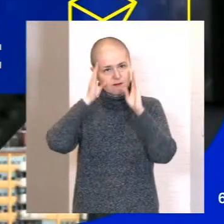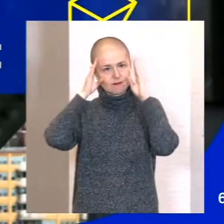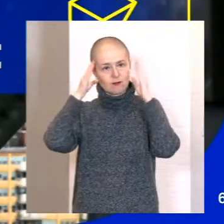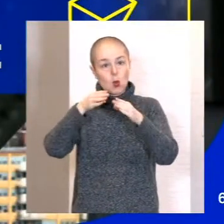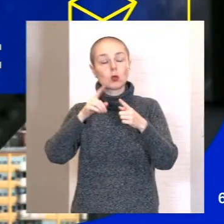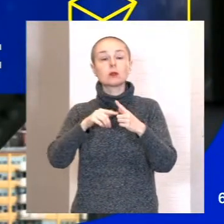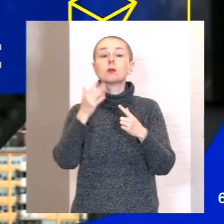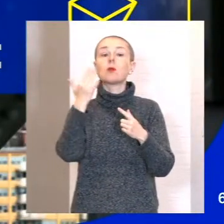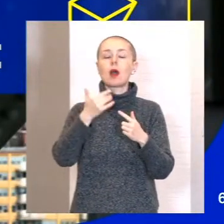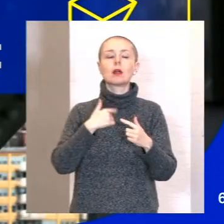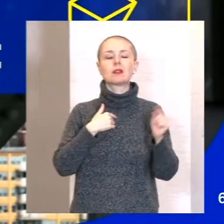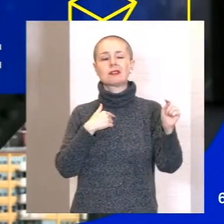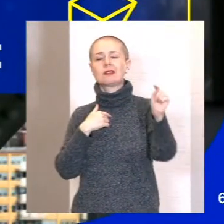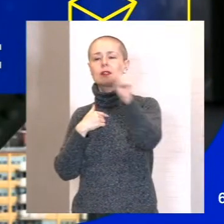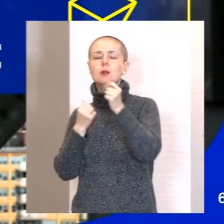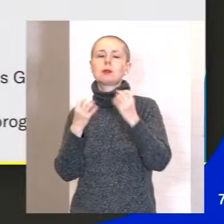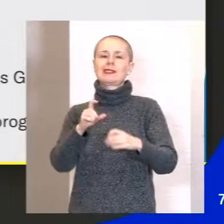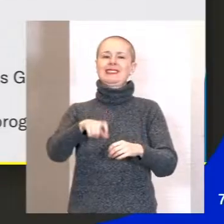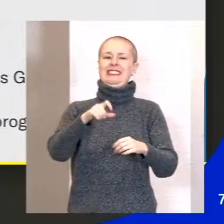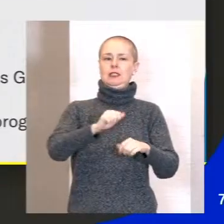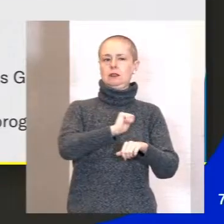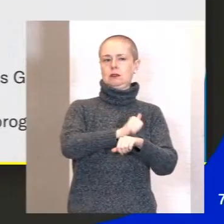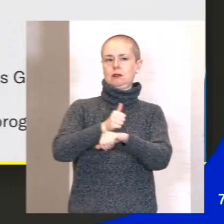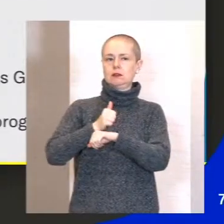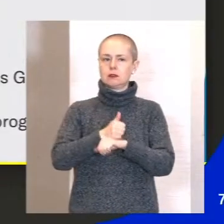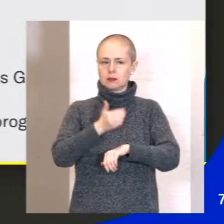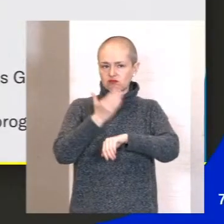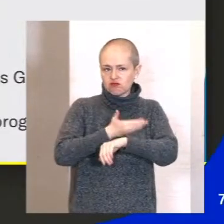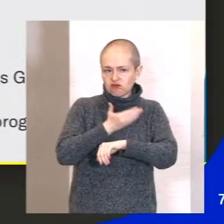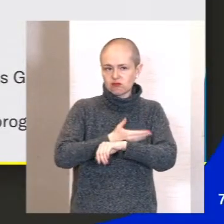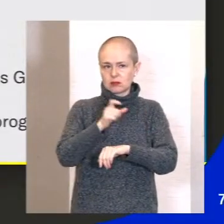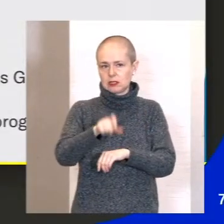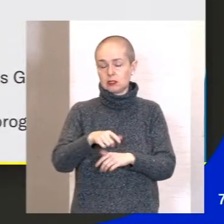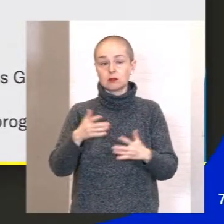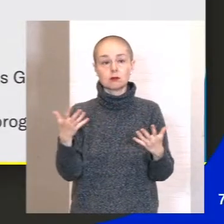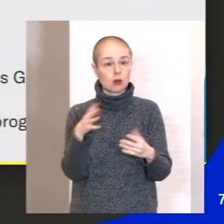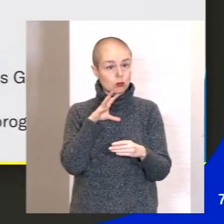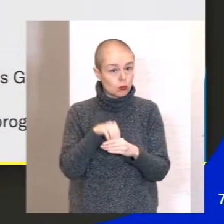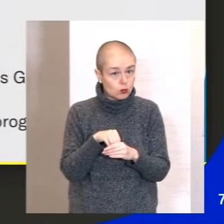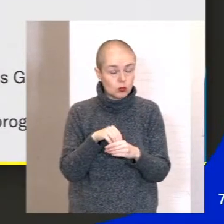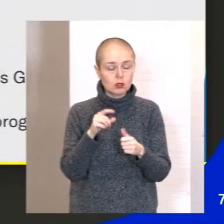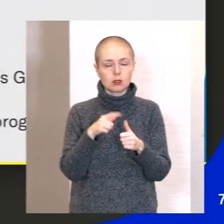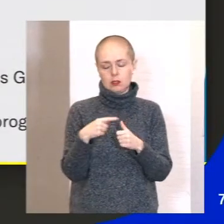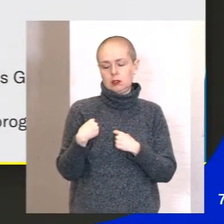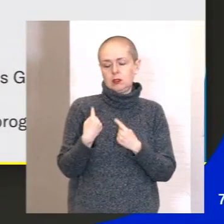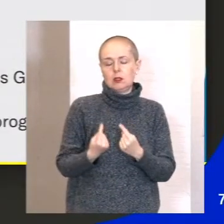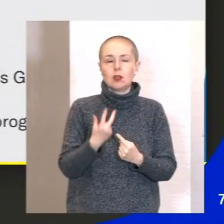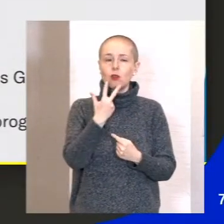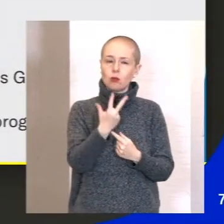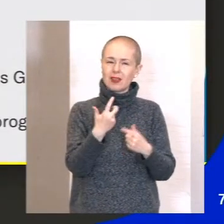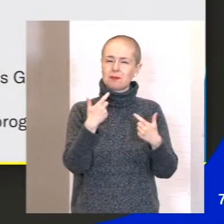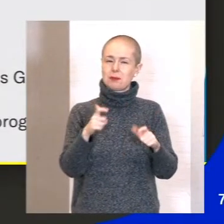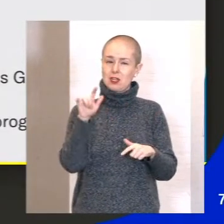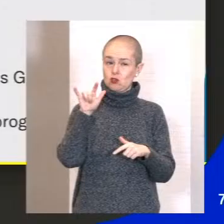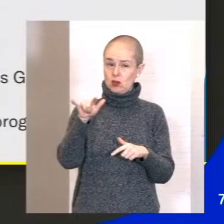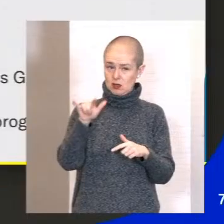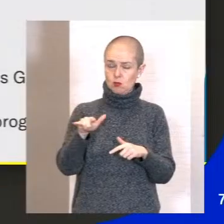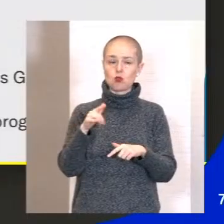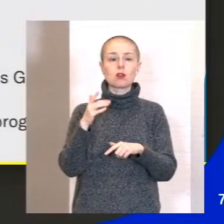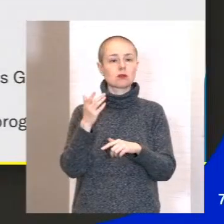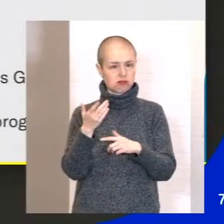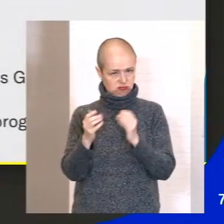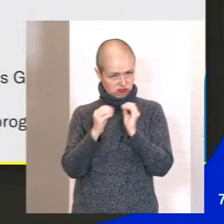projects across the region, including delivering key aspects of the transformation of the region's 3 major airports,